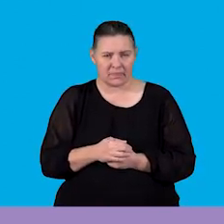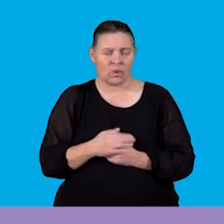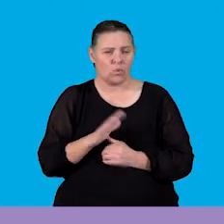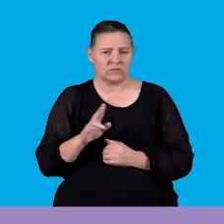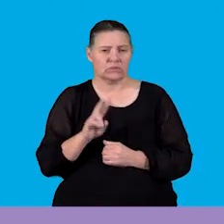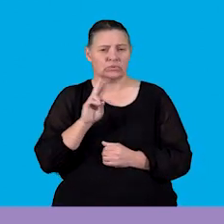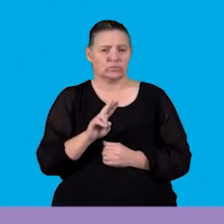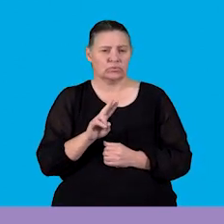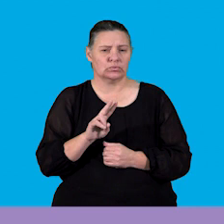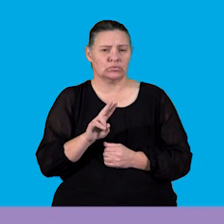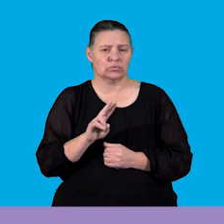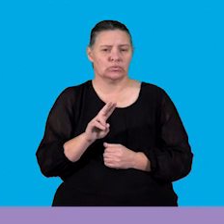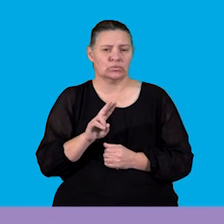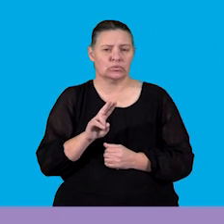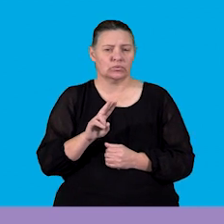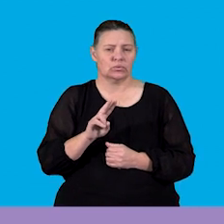Now, what is